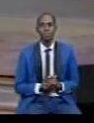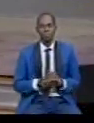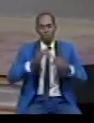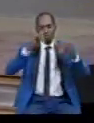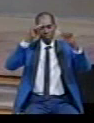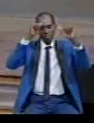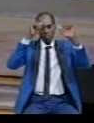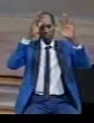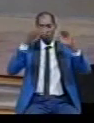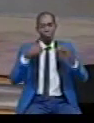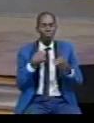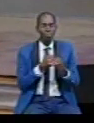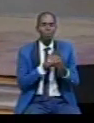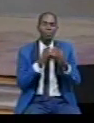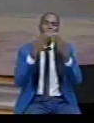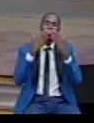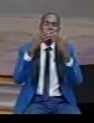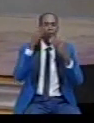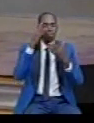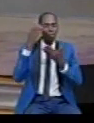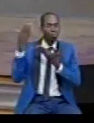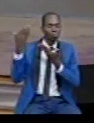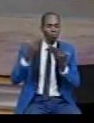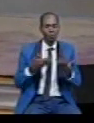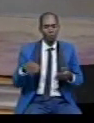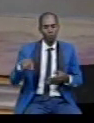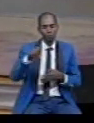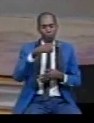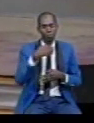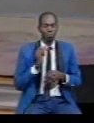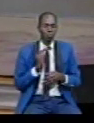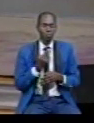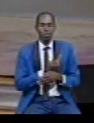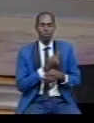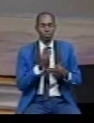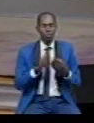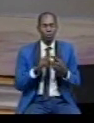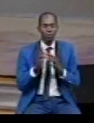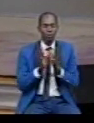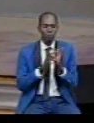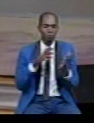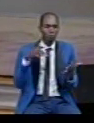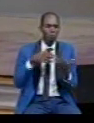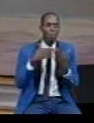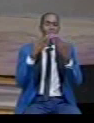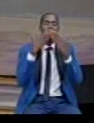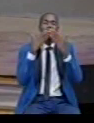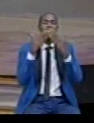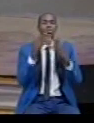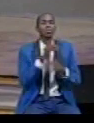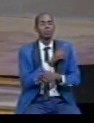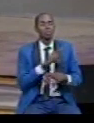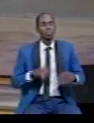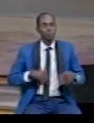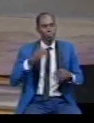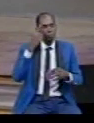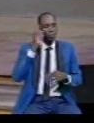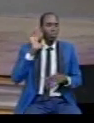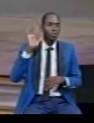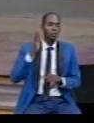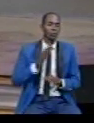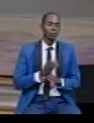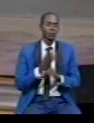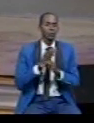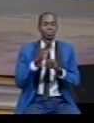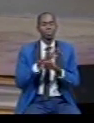we thank you for bringing us to the Bible study. Thank you, Lord, for your faithfulness. And